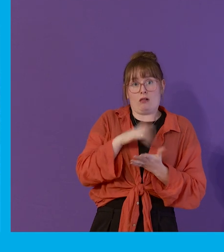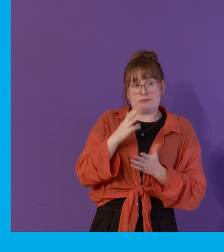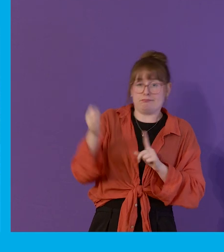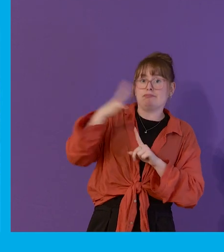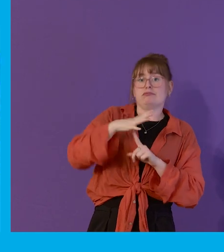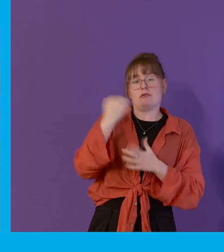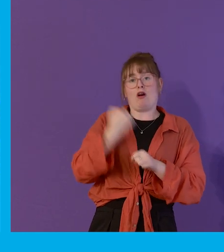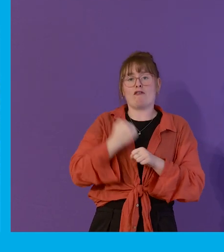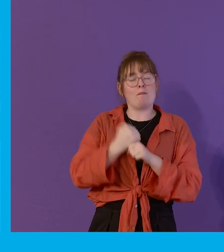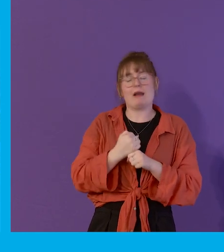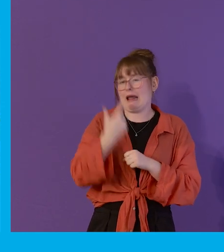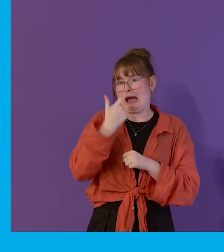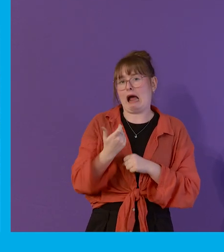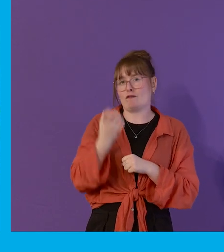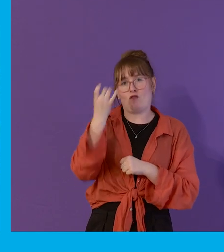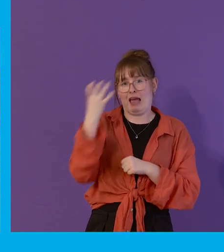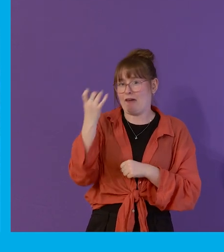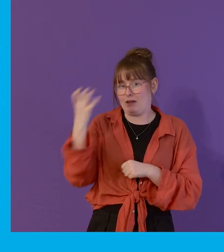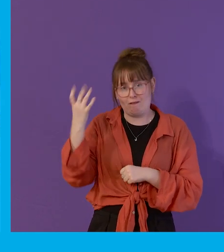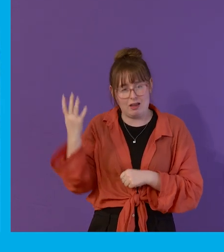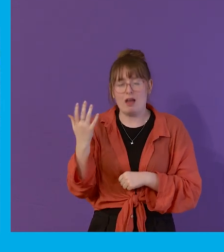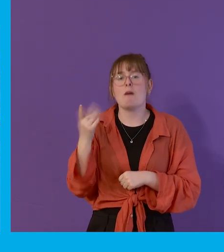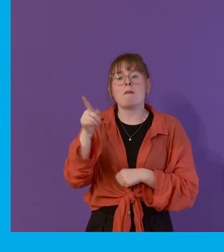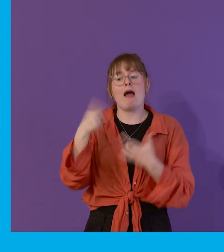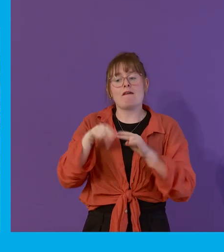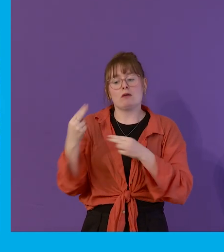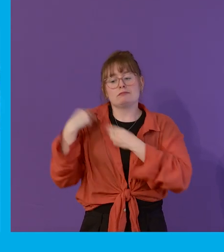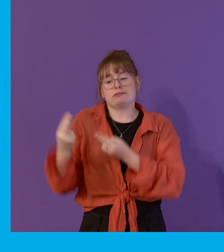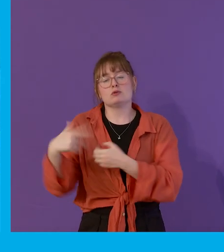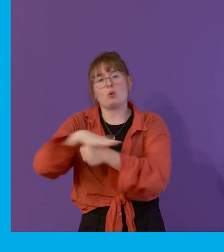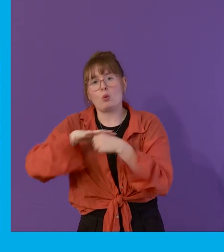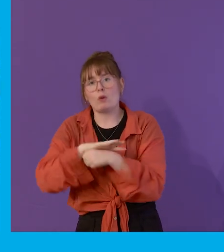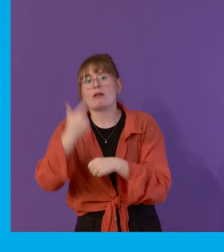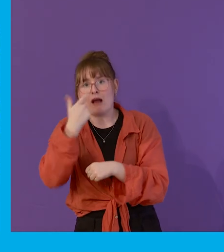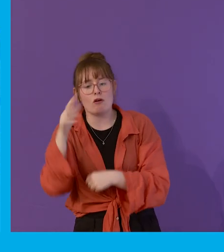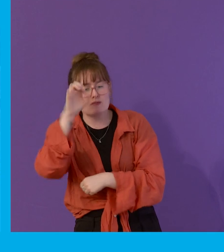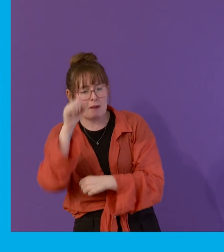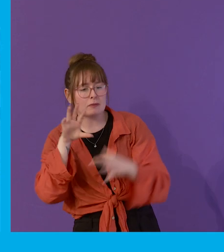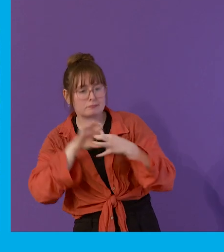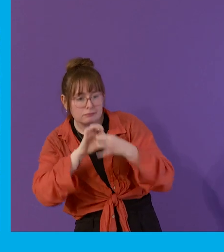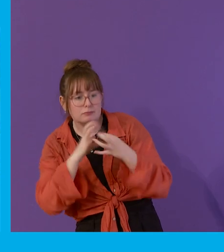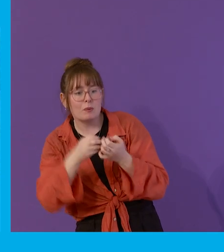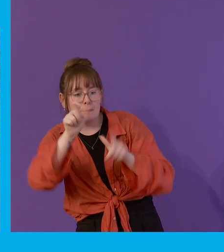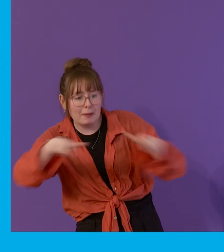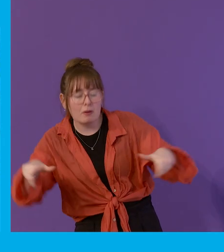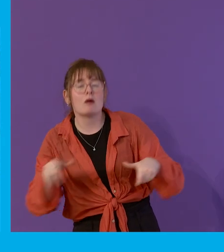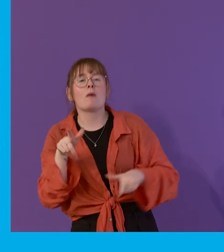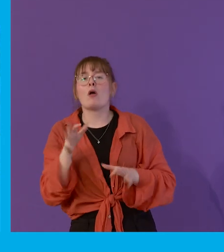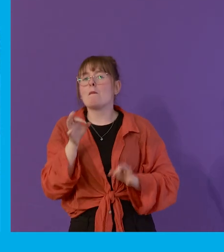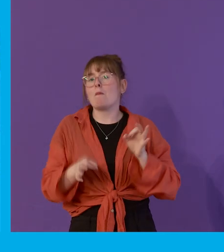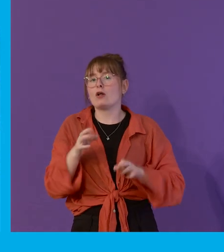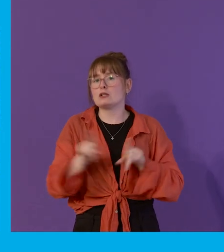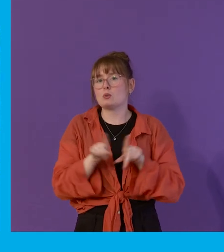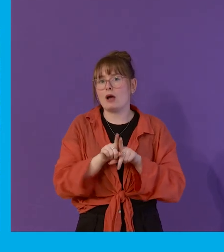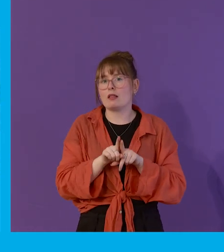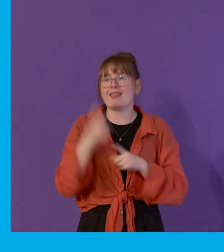local government, however it's constructed, however it's constituted, however it's resourced, however it's, you know, whatever the politics around it are, the